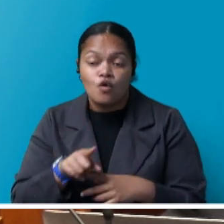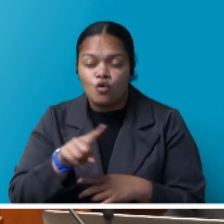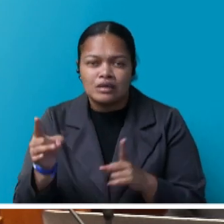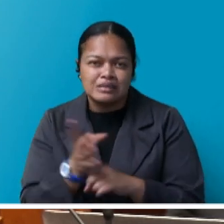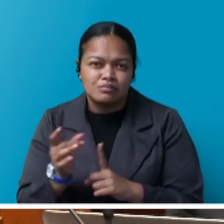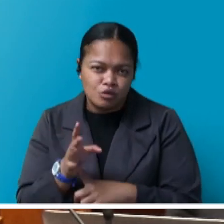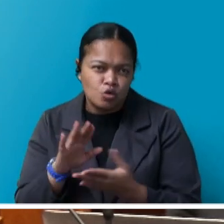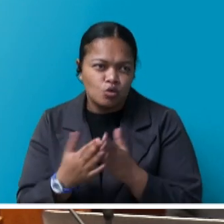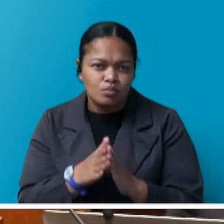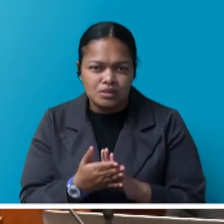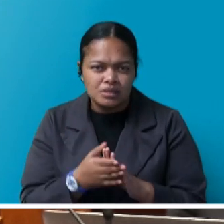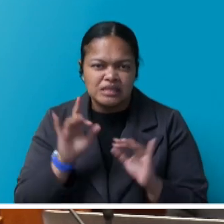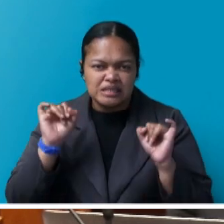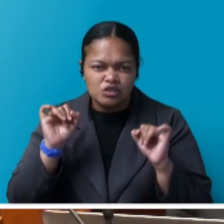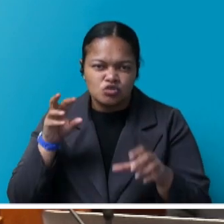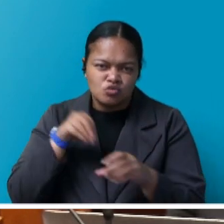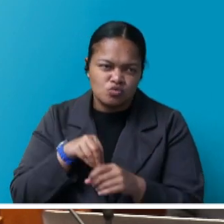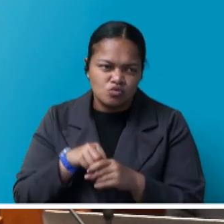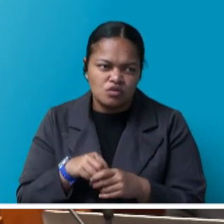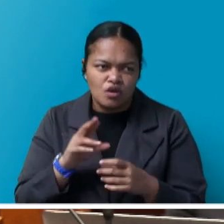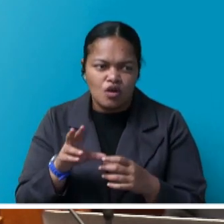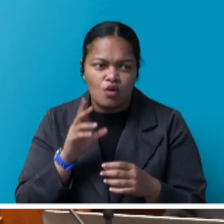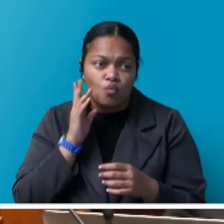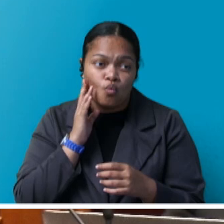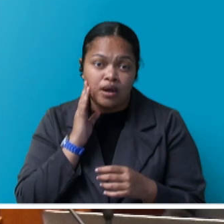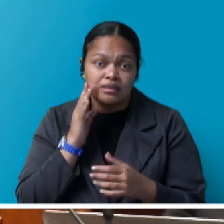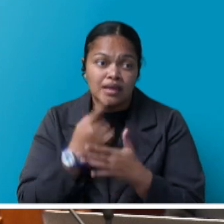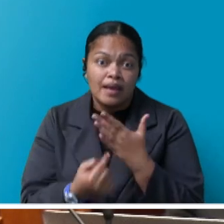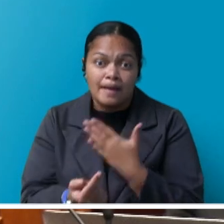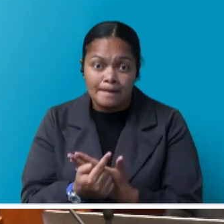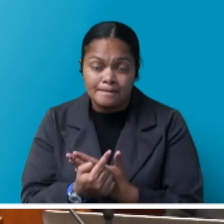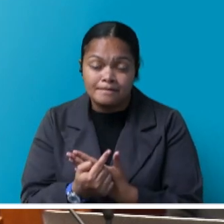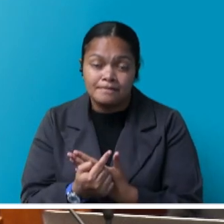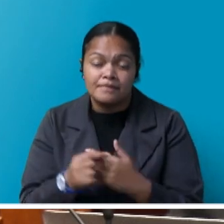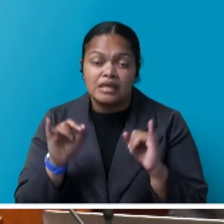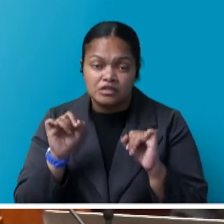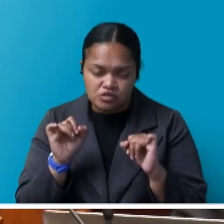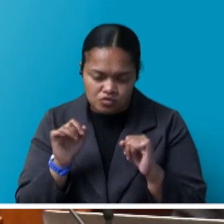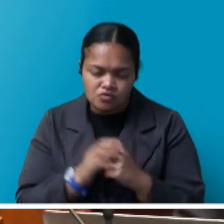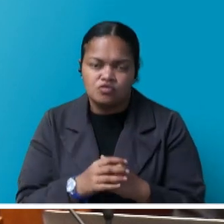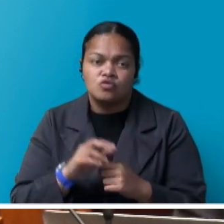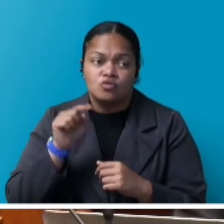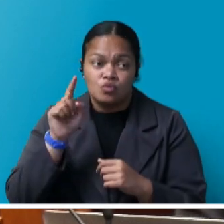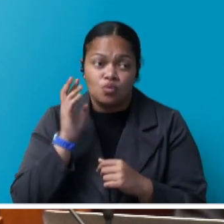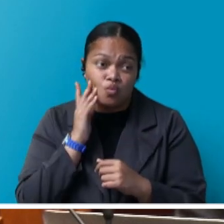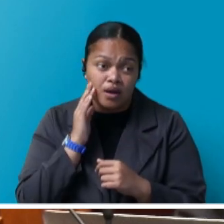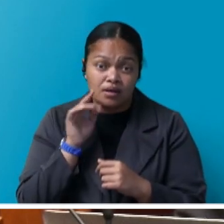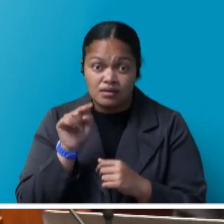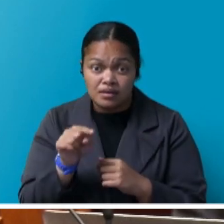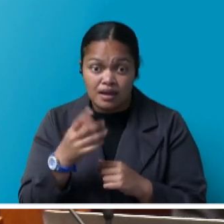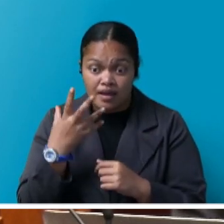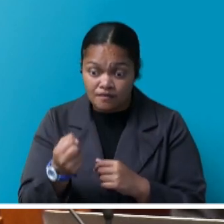issues associated with displacement, especially when it is a permanent one. Mr. Speaker, sir, while there is progress